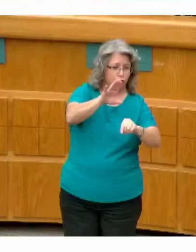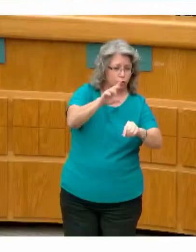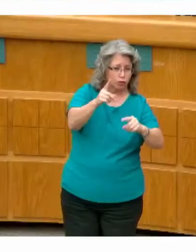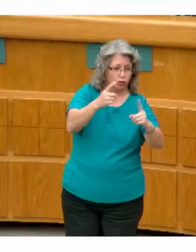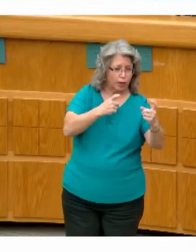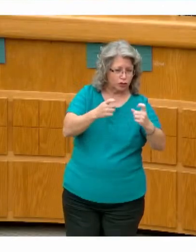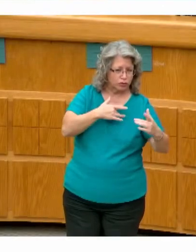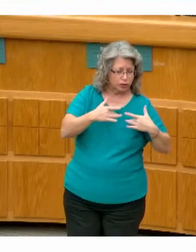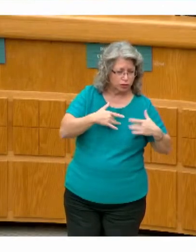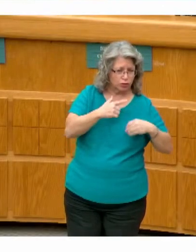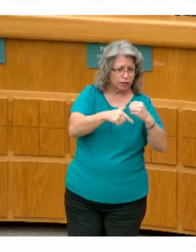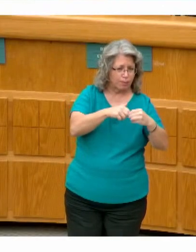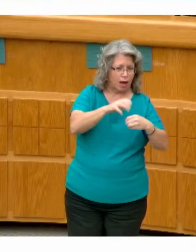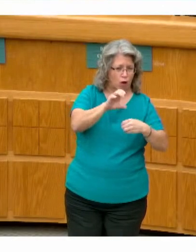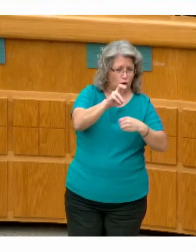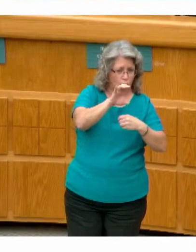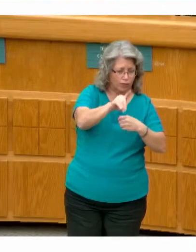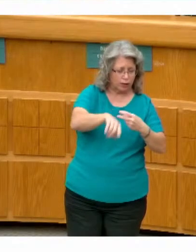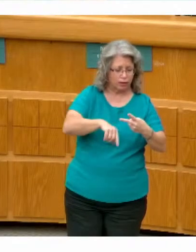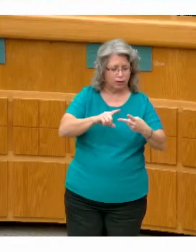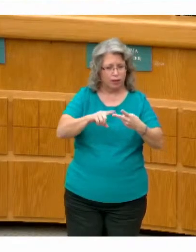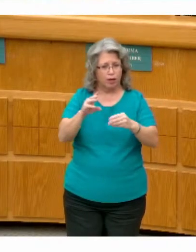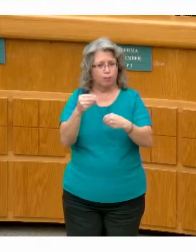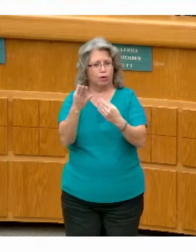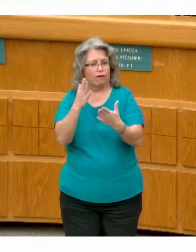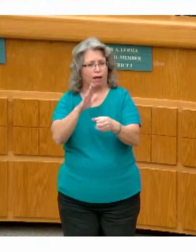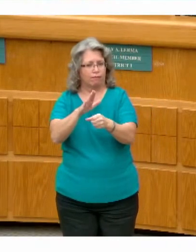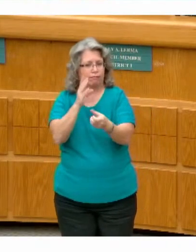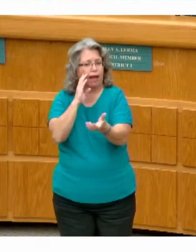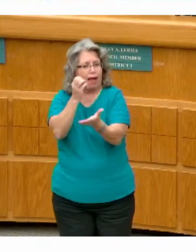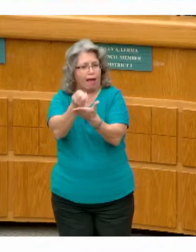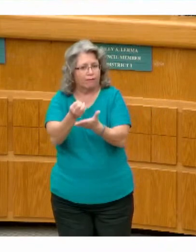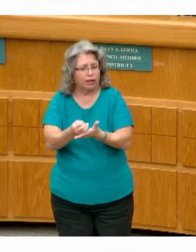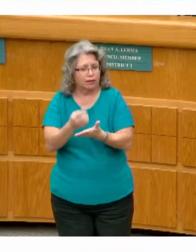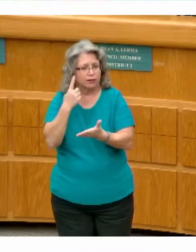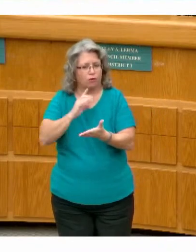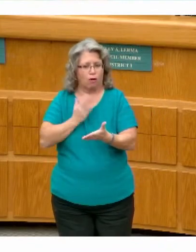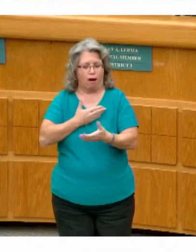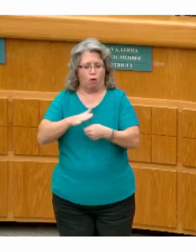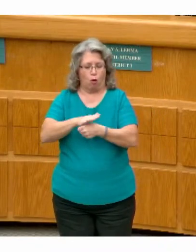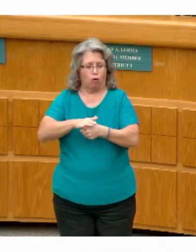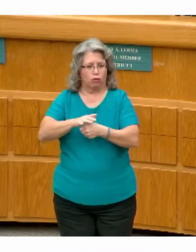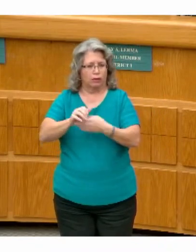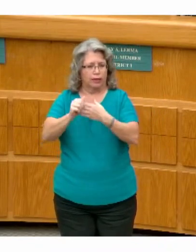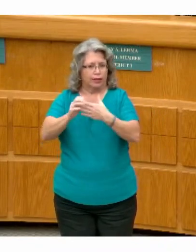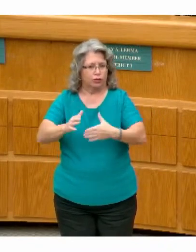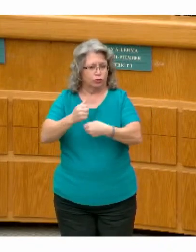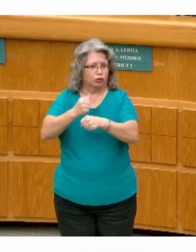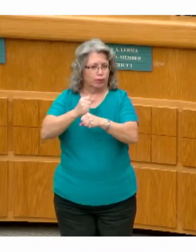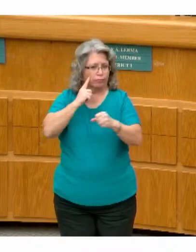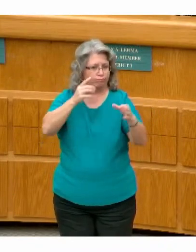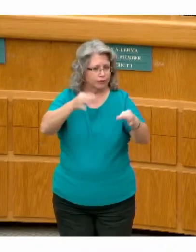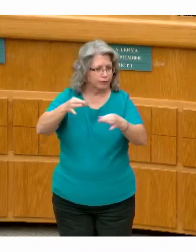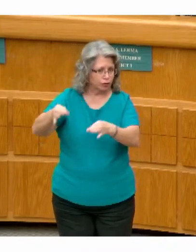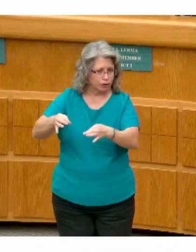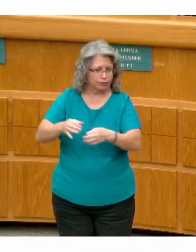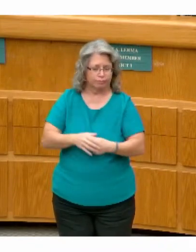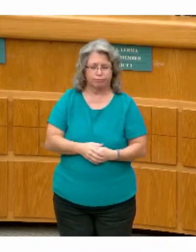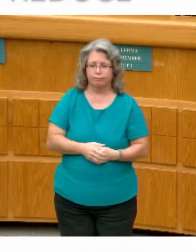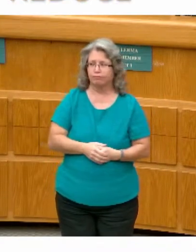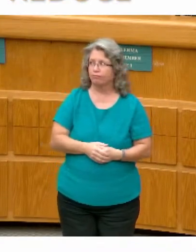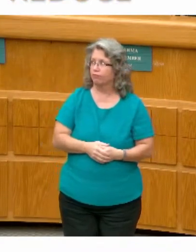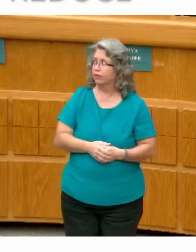the second is to enable evidence-based decision-making on behalf of our local leaders. Okay, we'll get right into